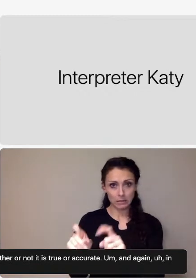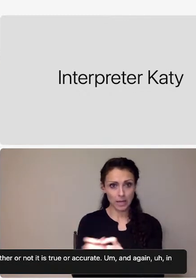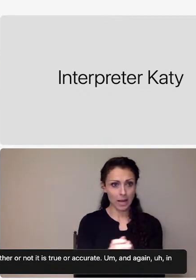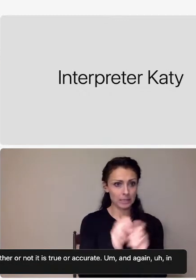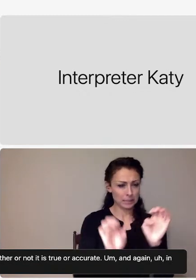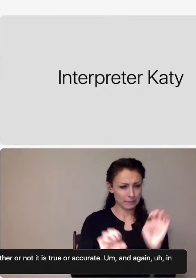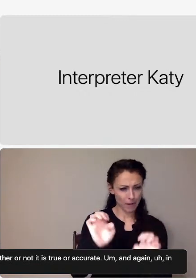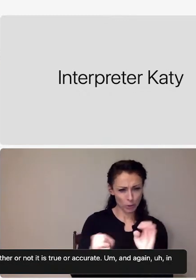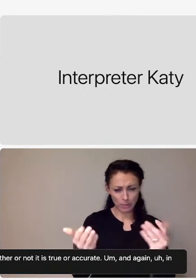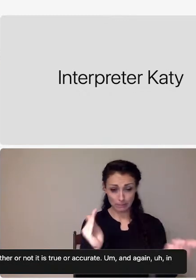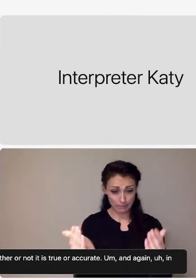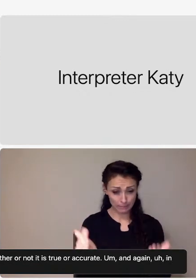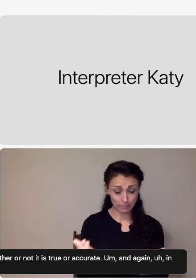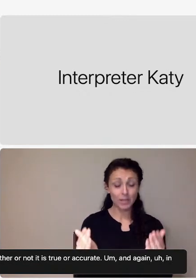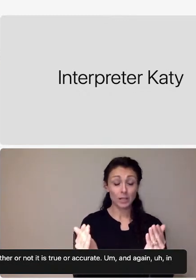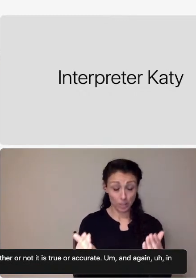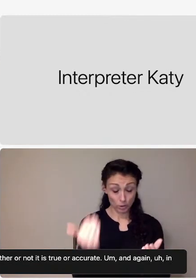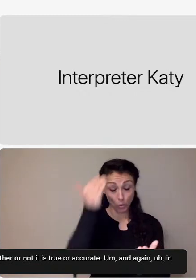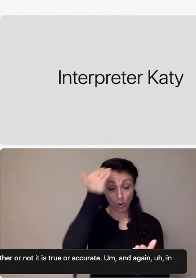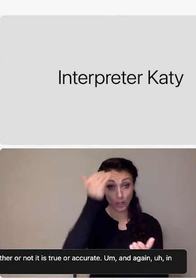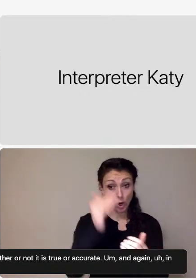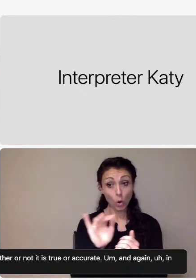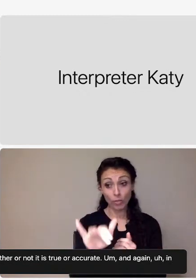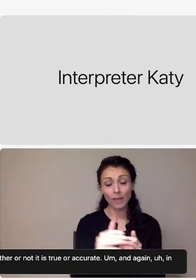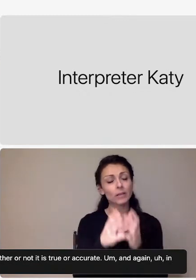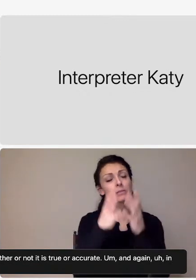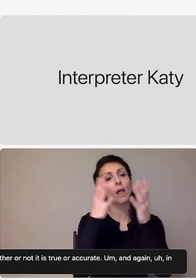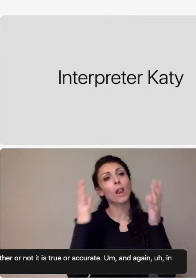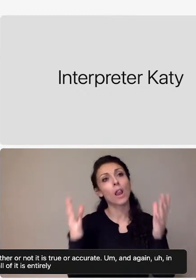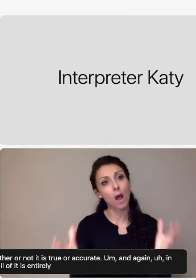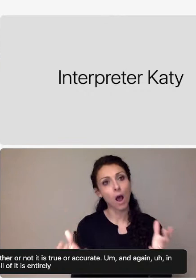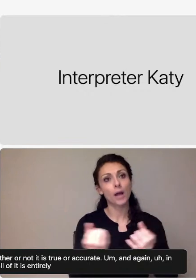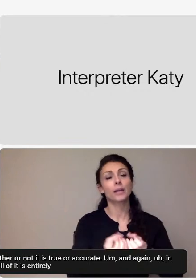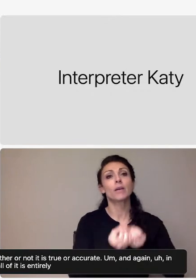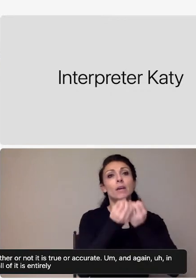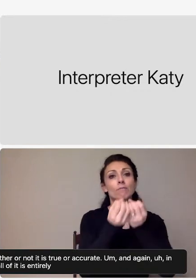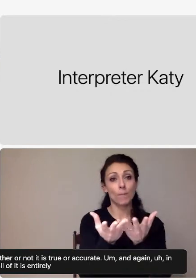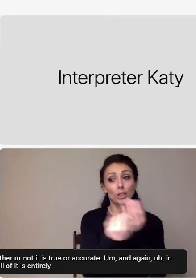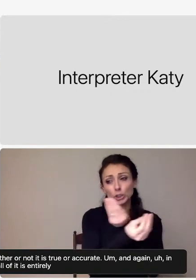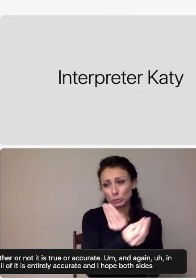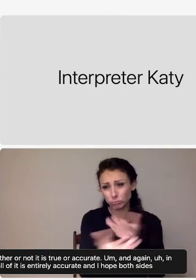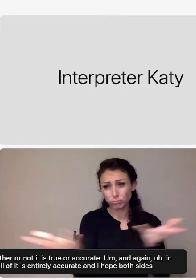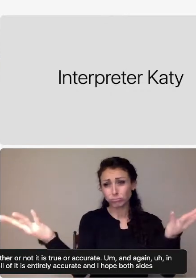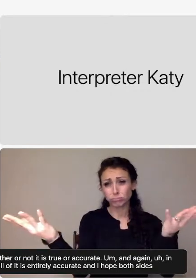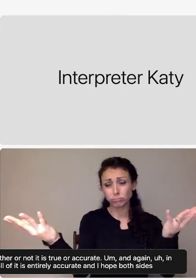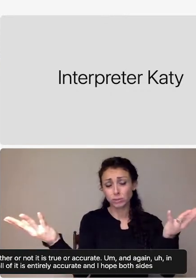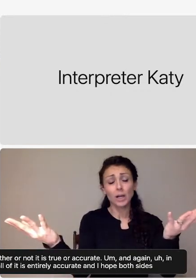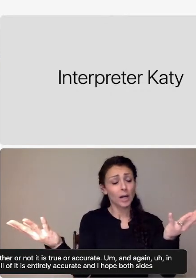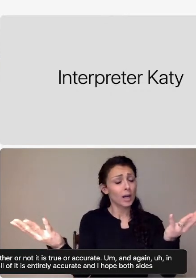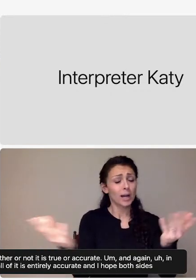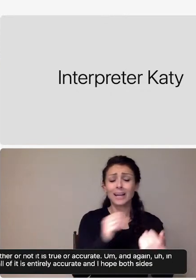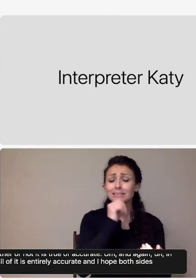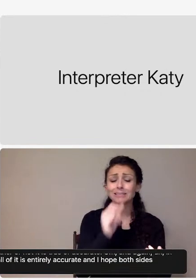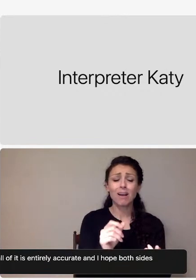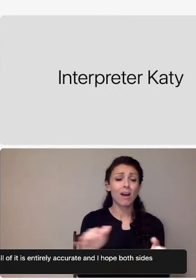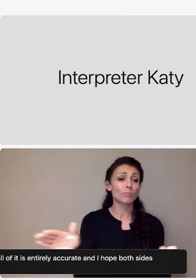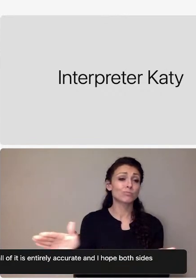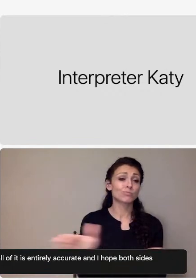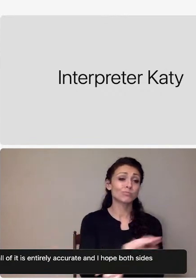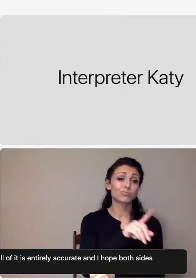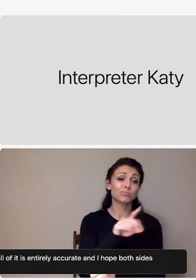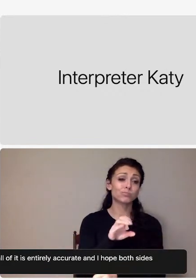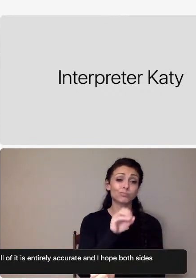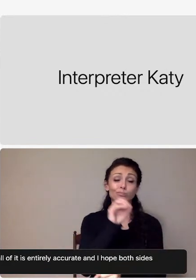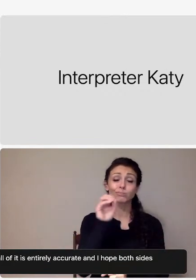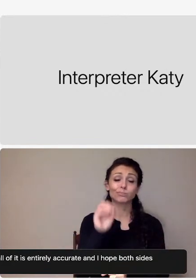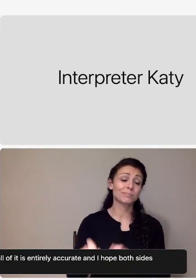of information being shared but not all of it is entirely accurate and i hope both sides myself included i am open to um